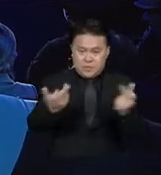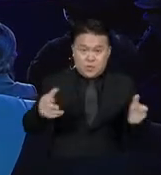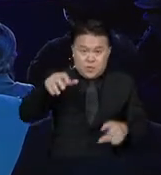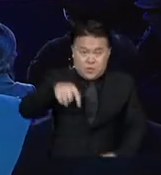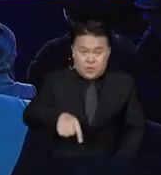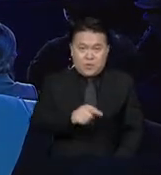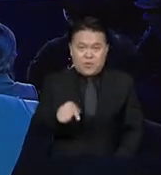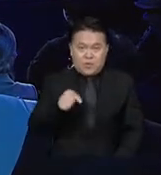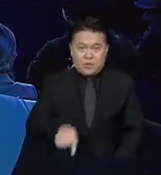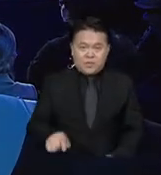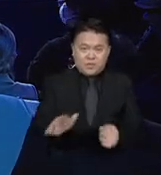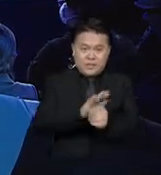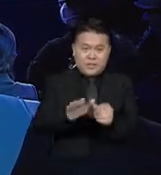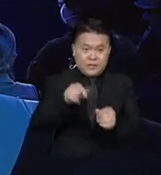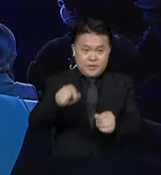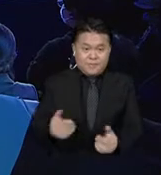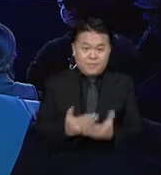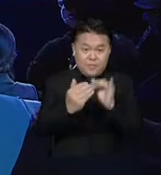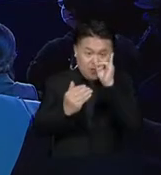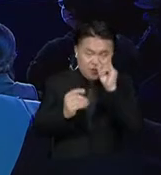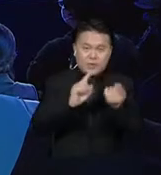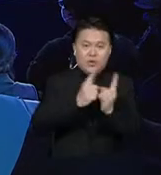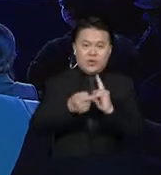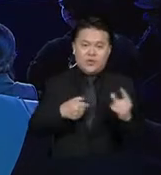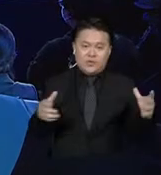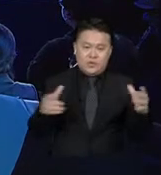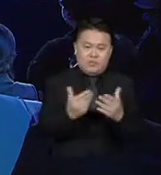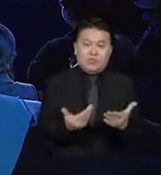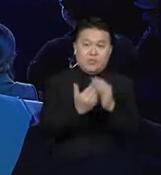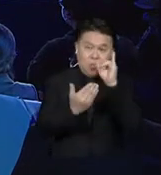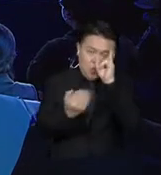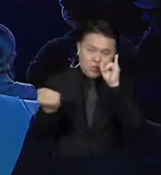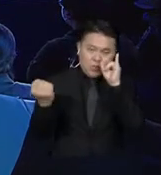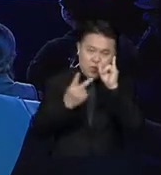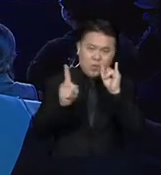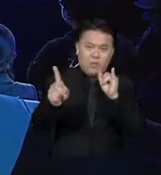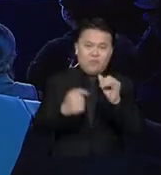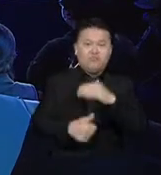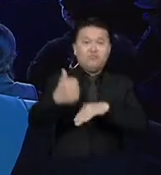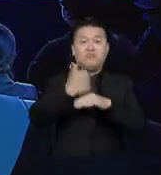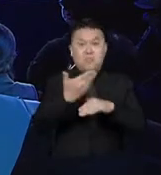cooperation follows that leads to huge leaps in success.